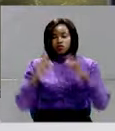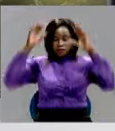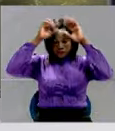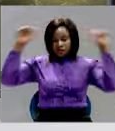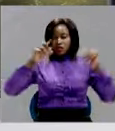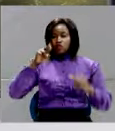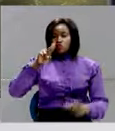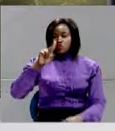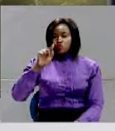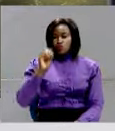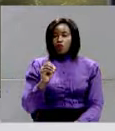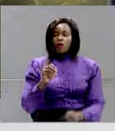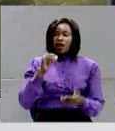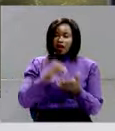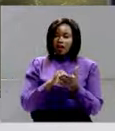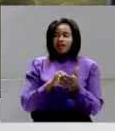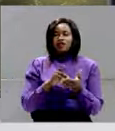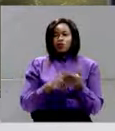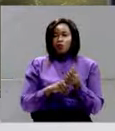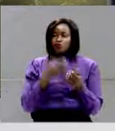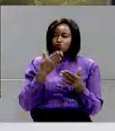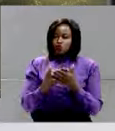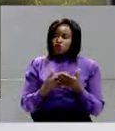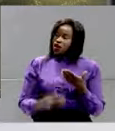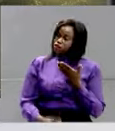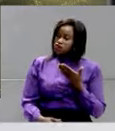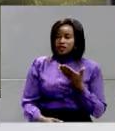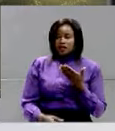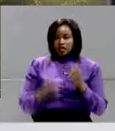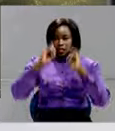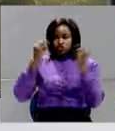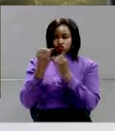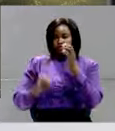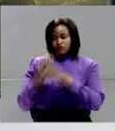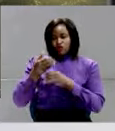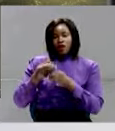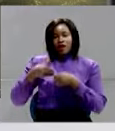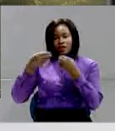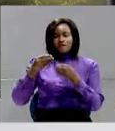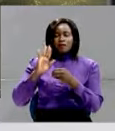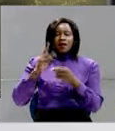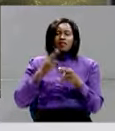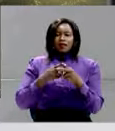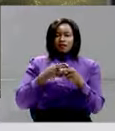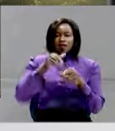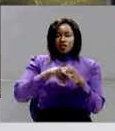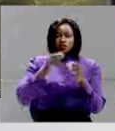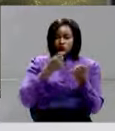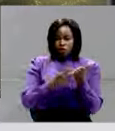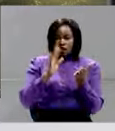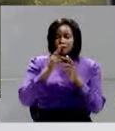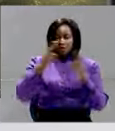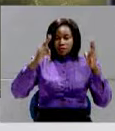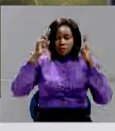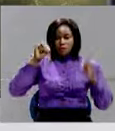earned another feather in his cap with a leadership institute named after him at Uganda's Makerere University. He follows into the footsteps